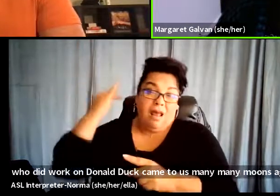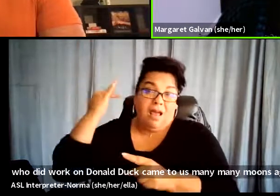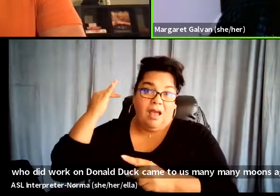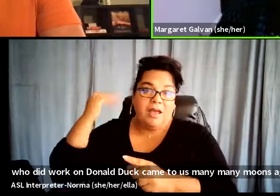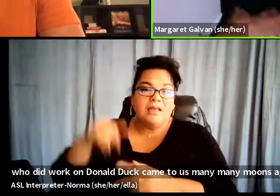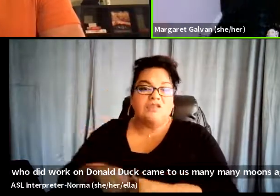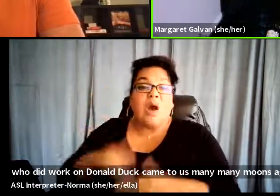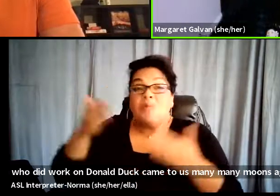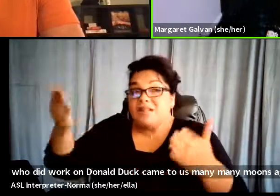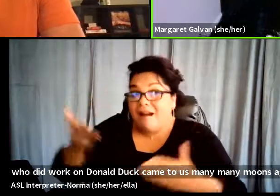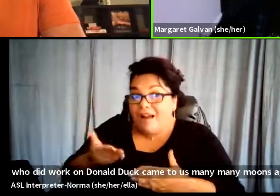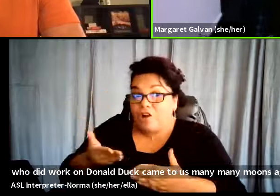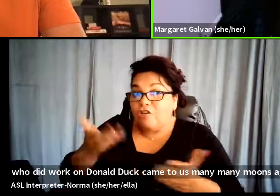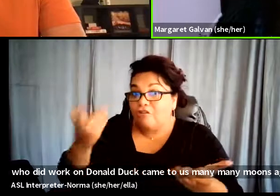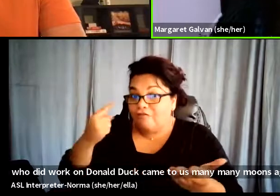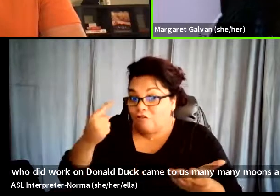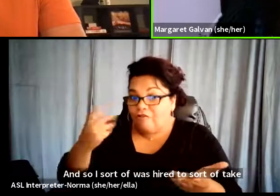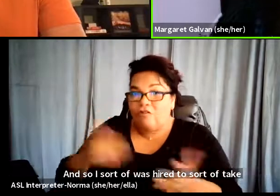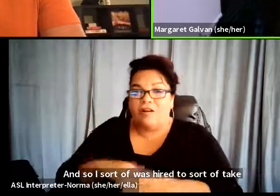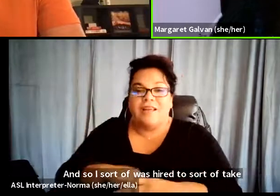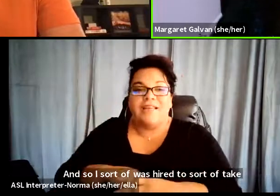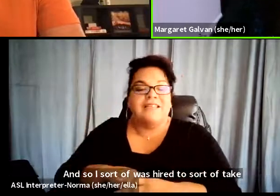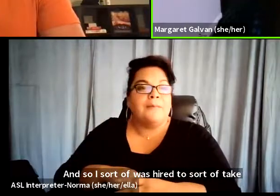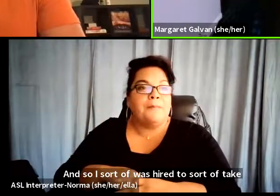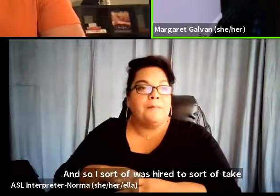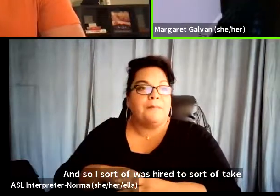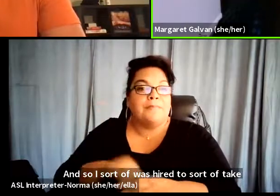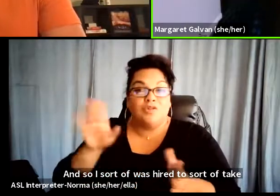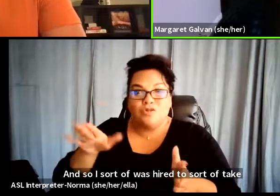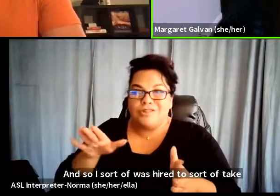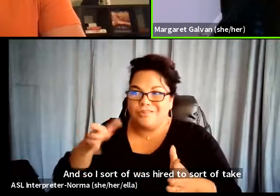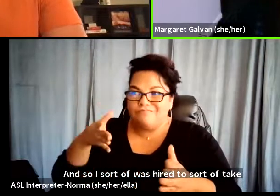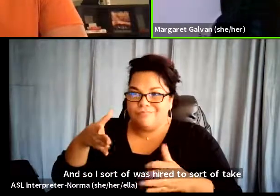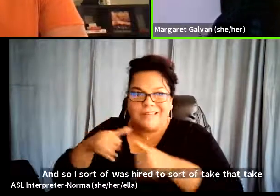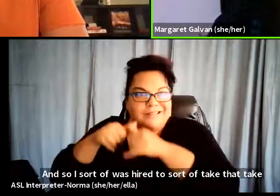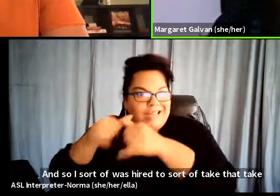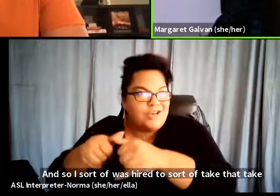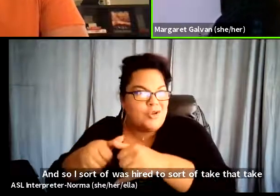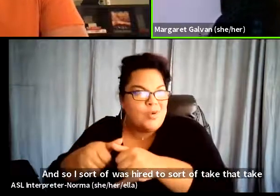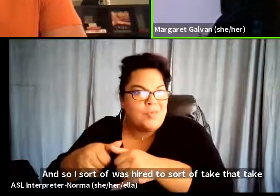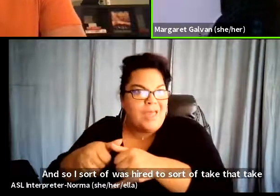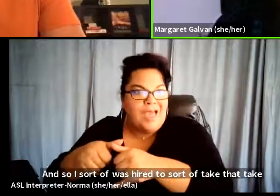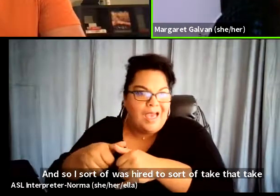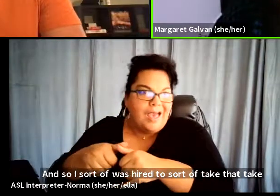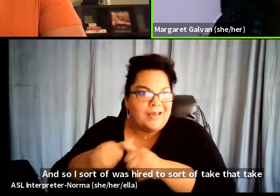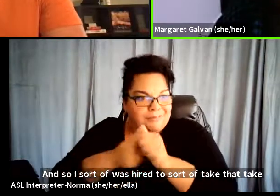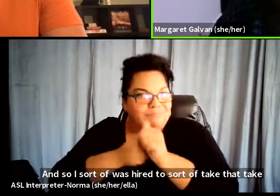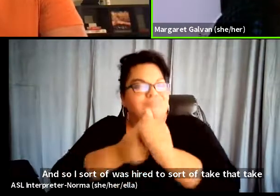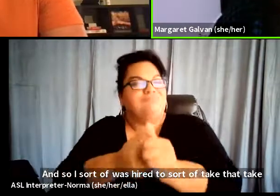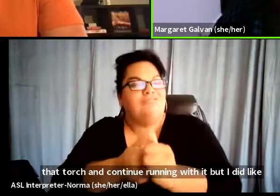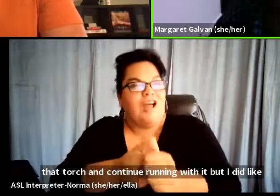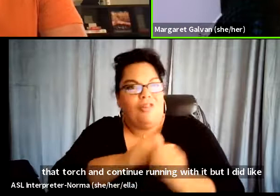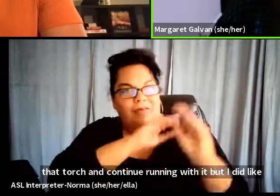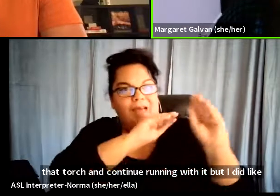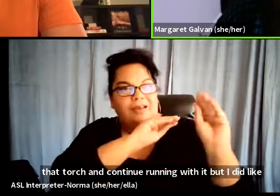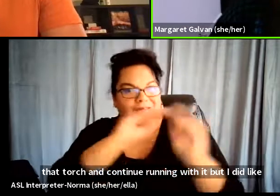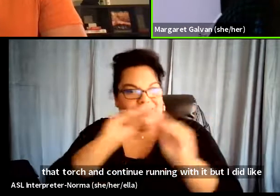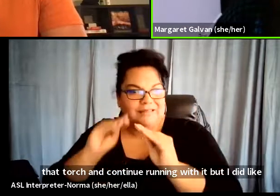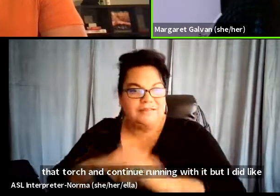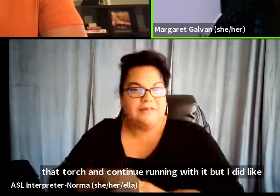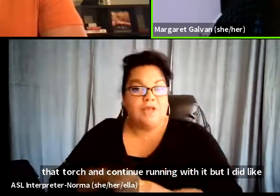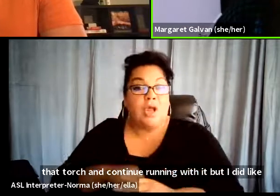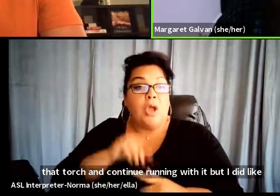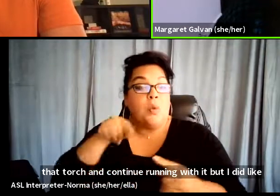of was hired to sort of, um, take that, take that torch and continue running with it. But I did like, when I was getting my doctorate,